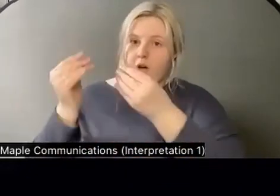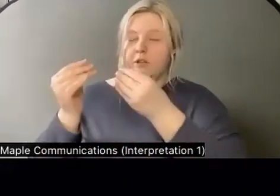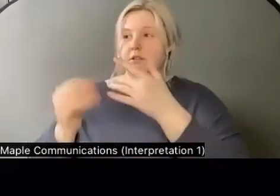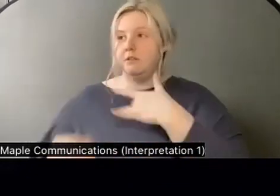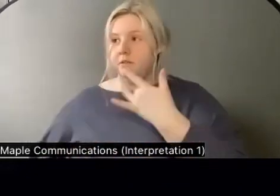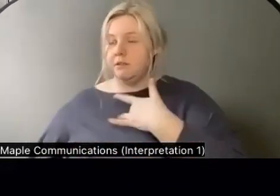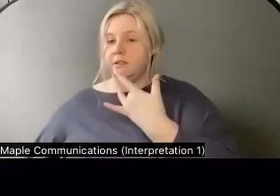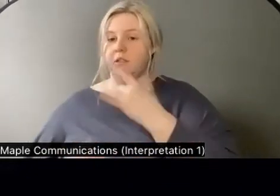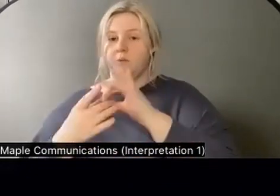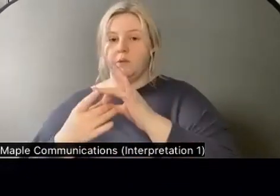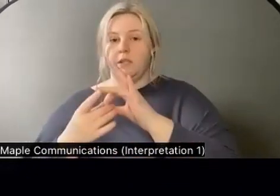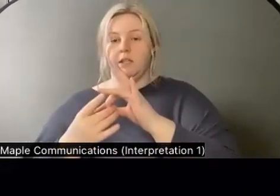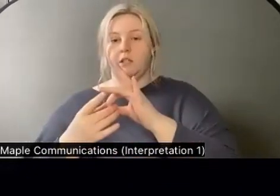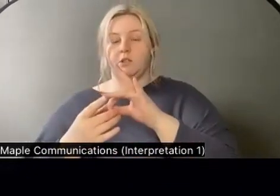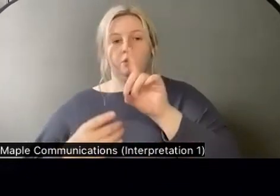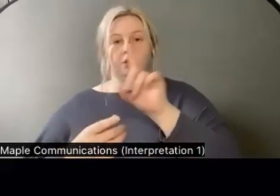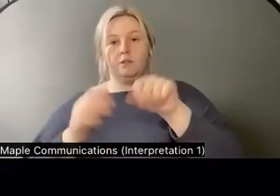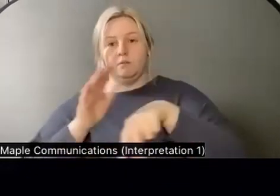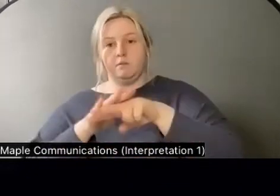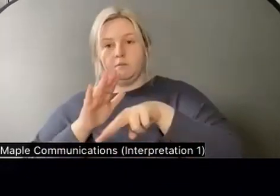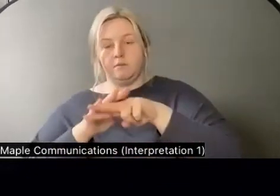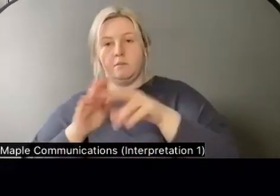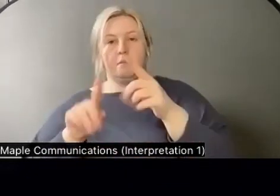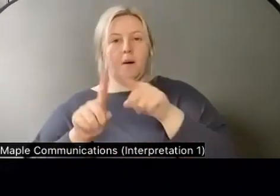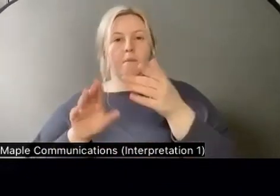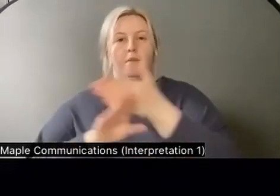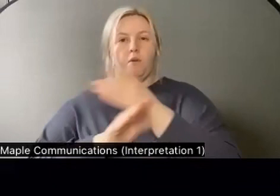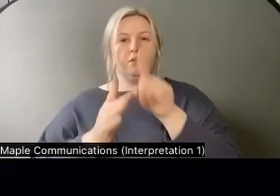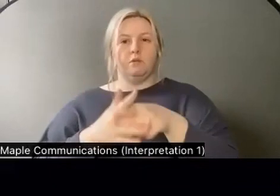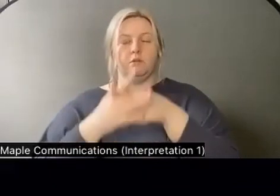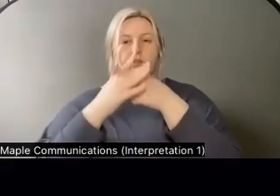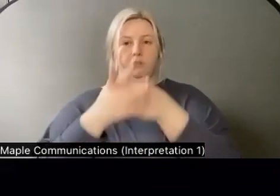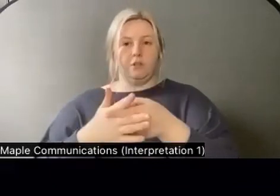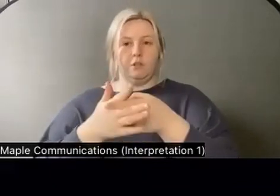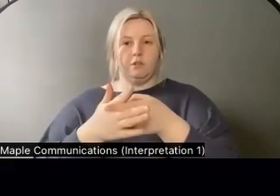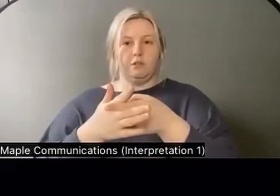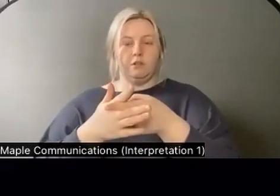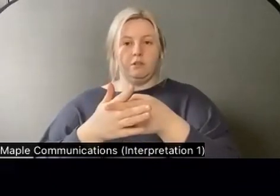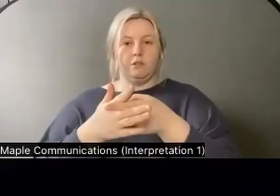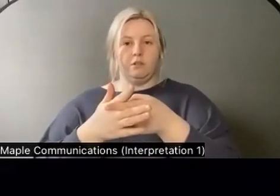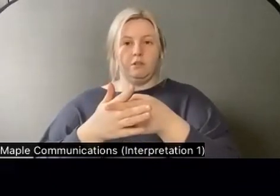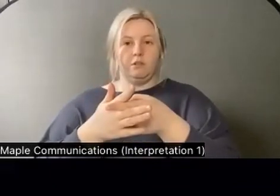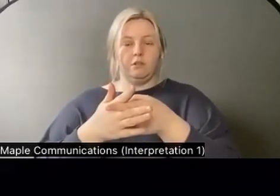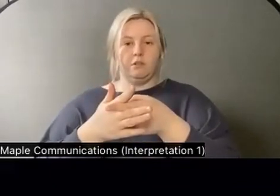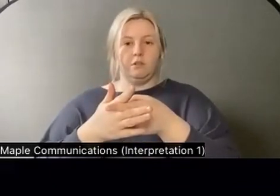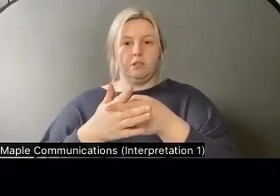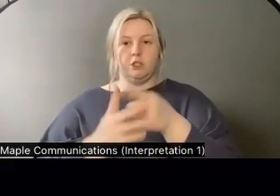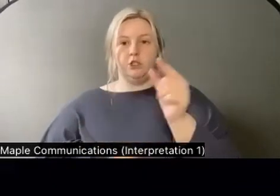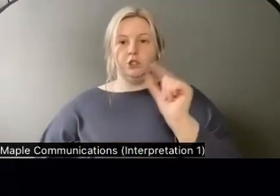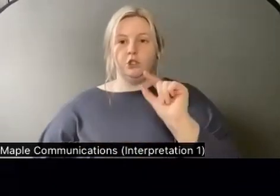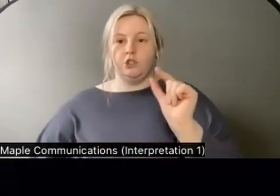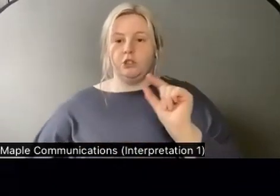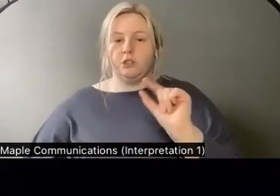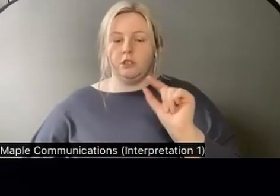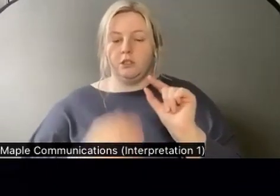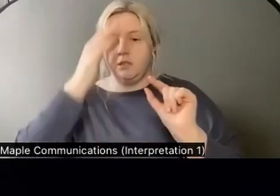and MAID. Before we get into that, I am going to, G had what she